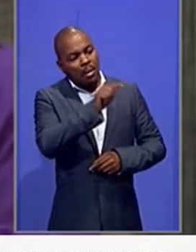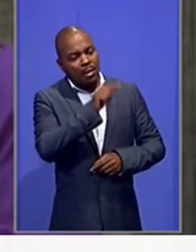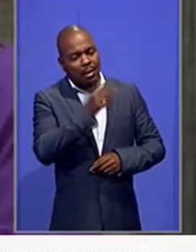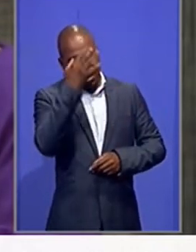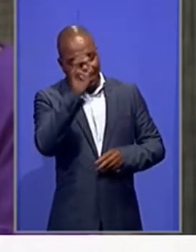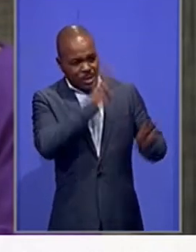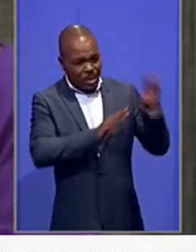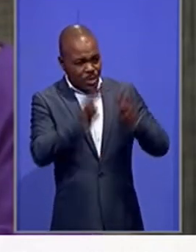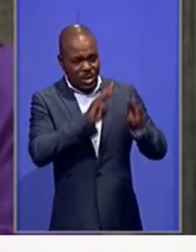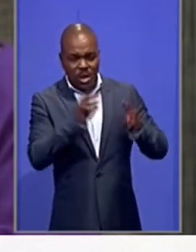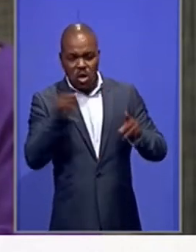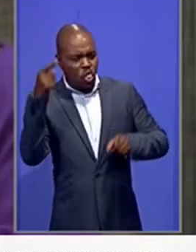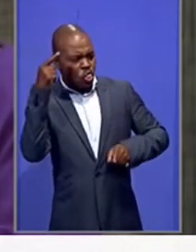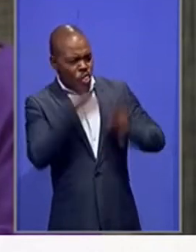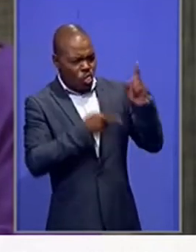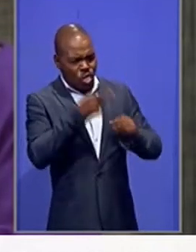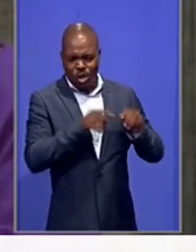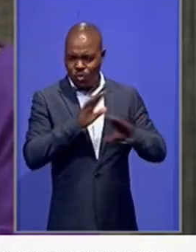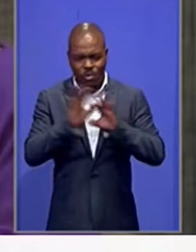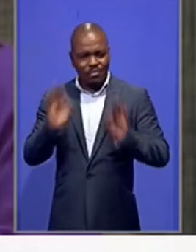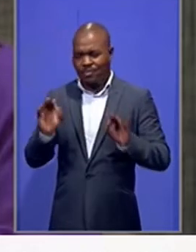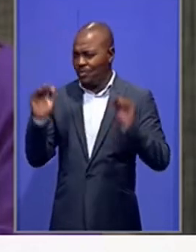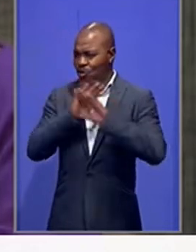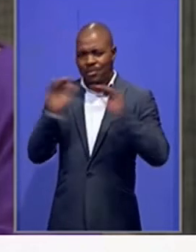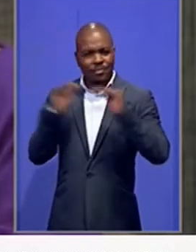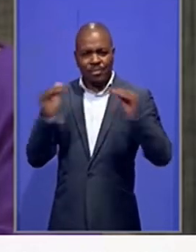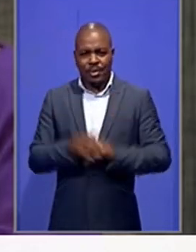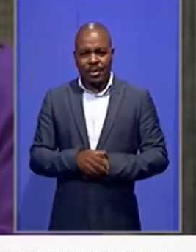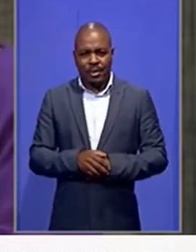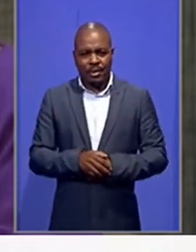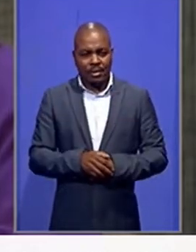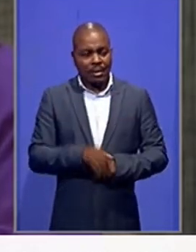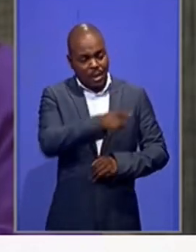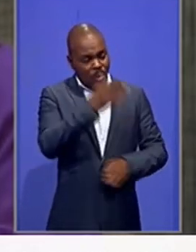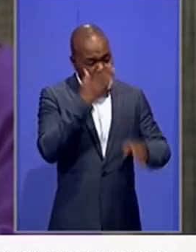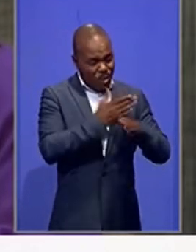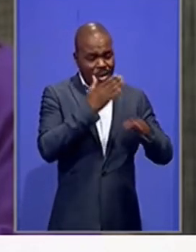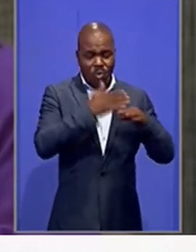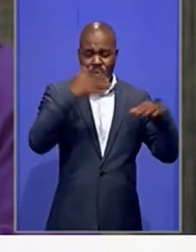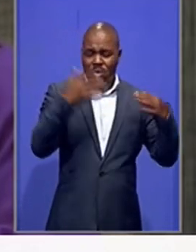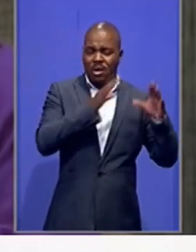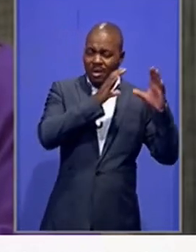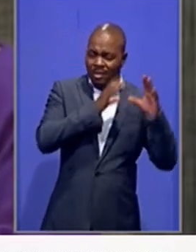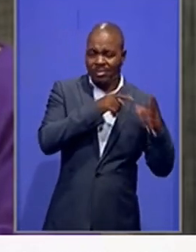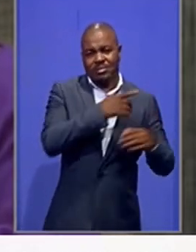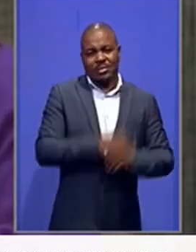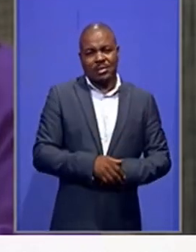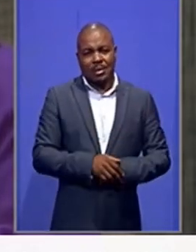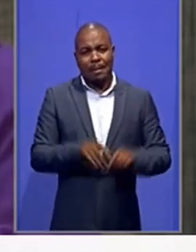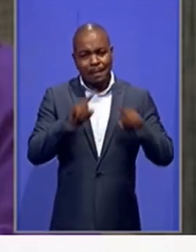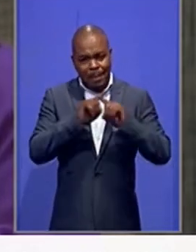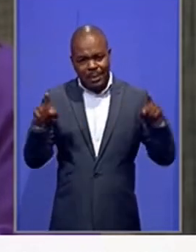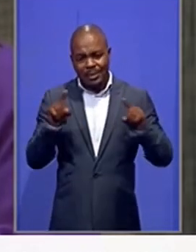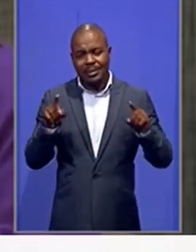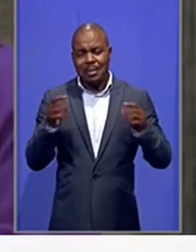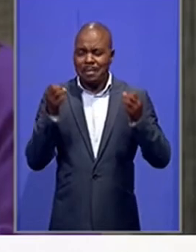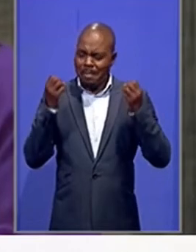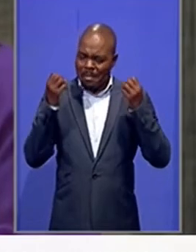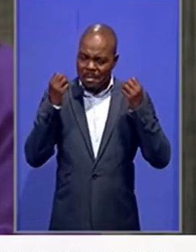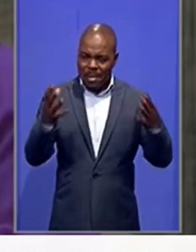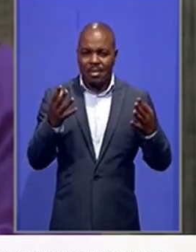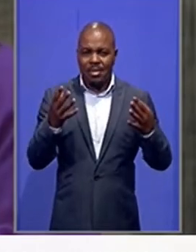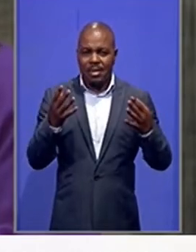security that work so hard. I'm not saying that people who don't work so hard, there are many who don't. But equally, there are many